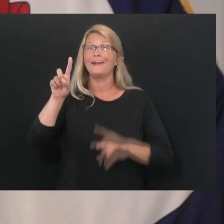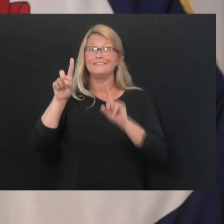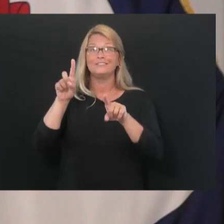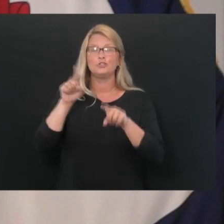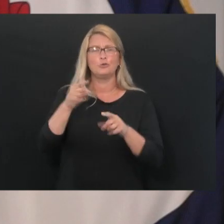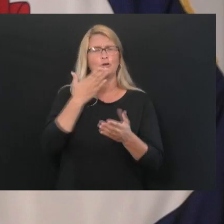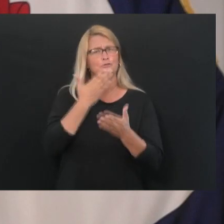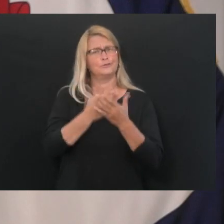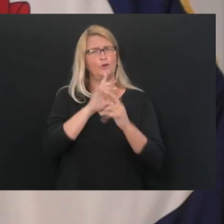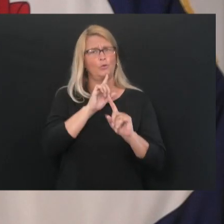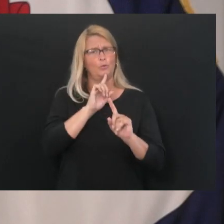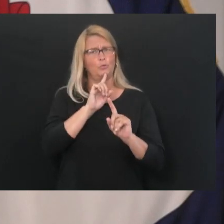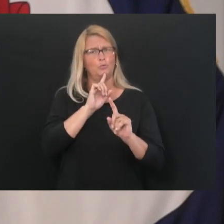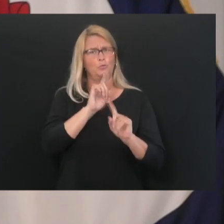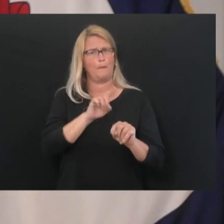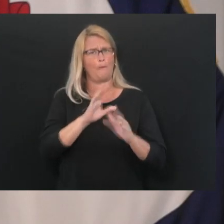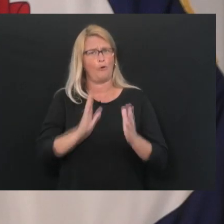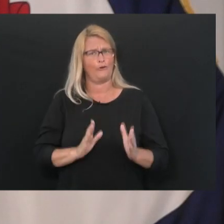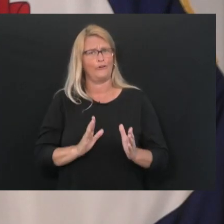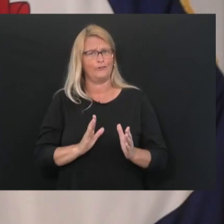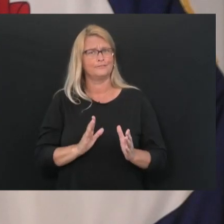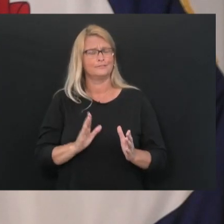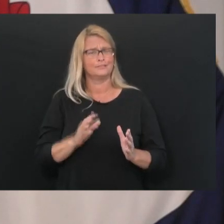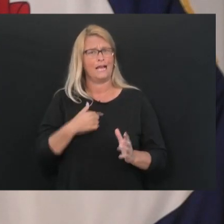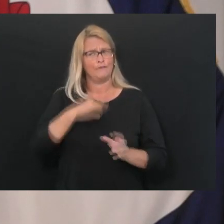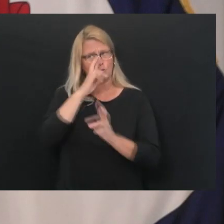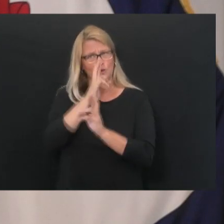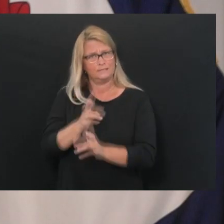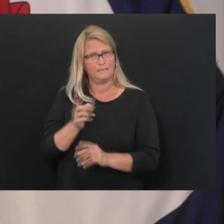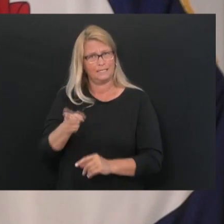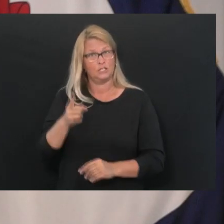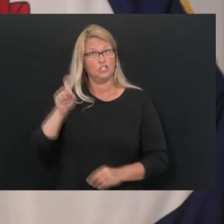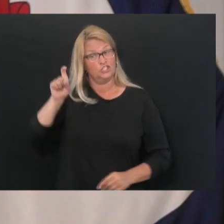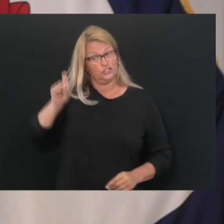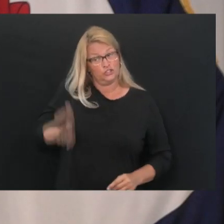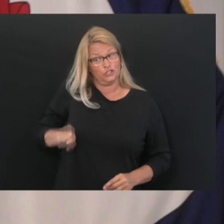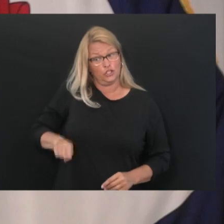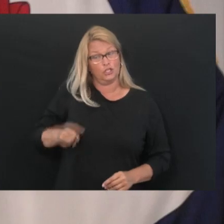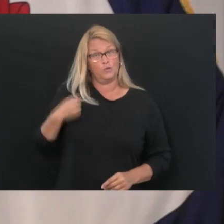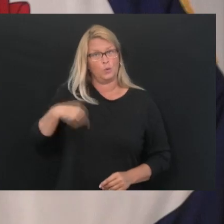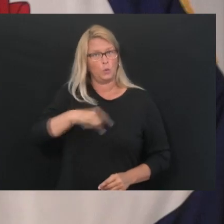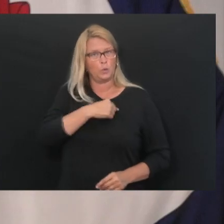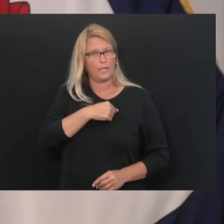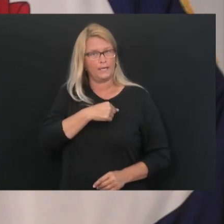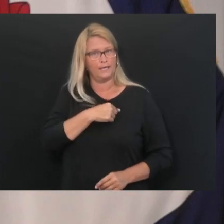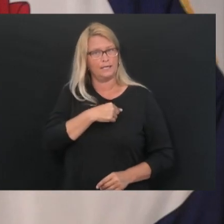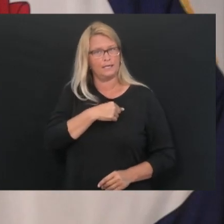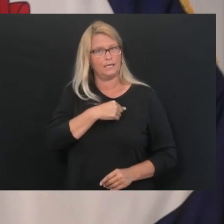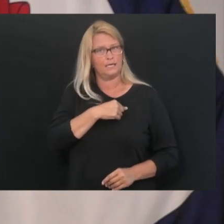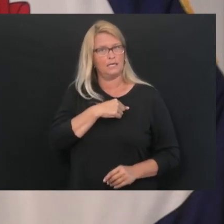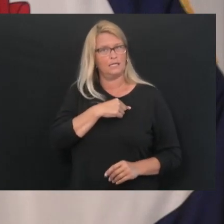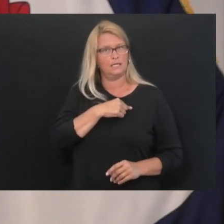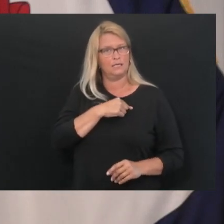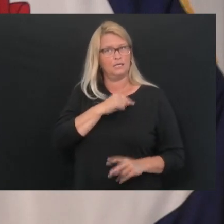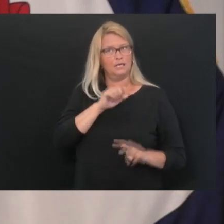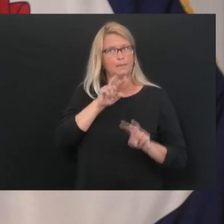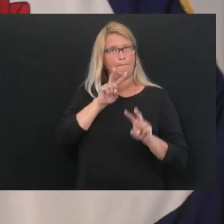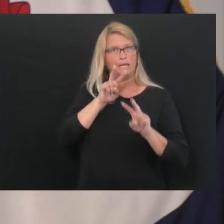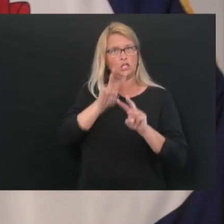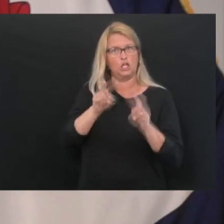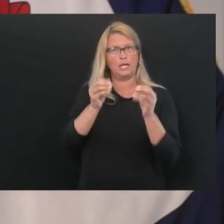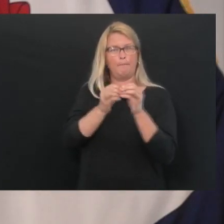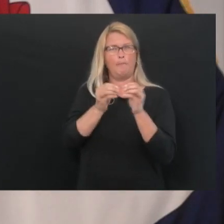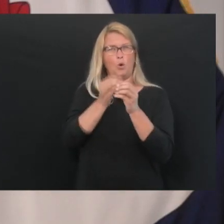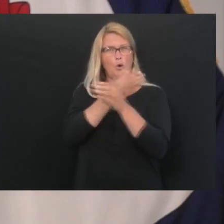I have all the respect in the world. You know, you said, should we be looking at a broader